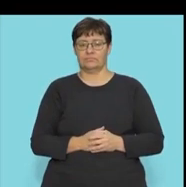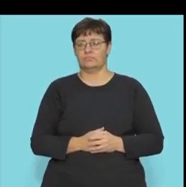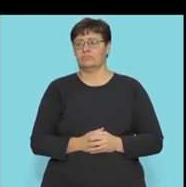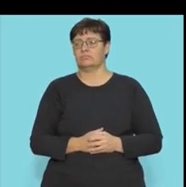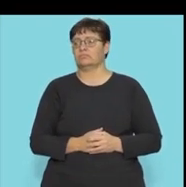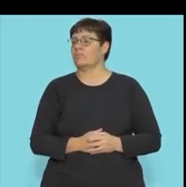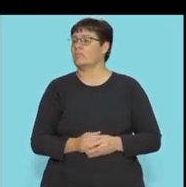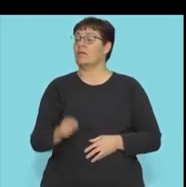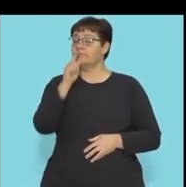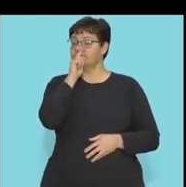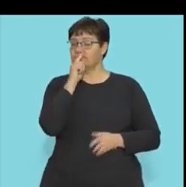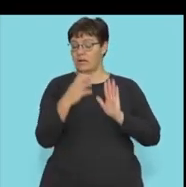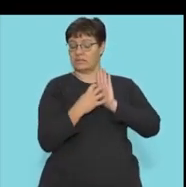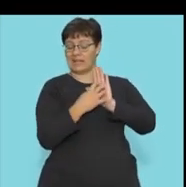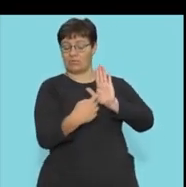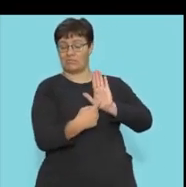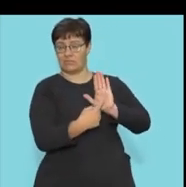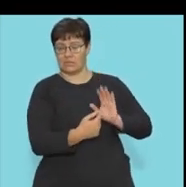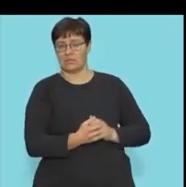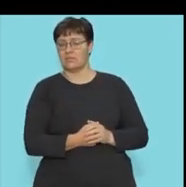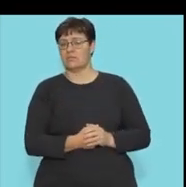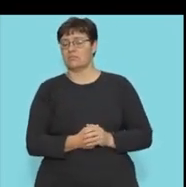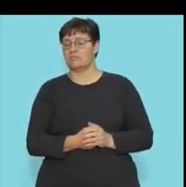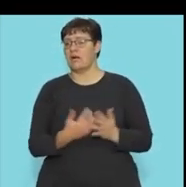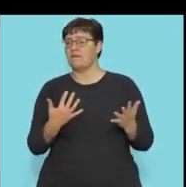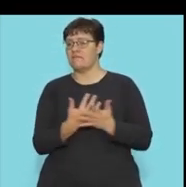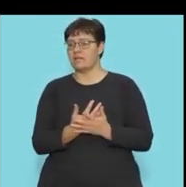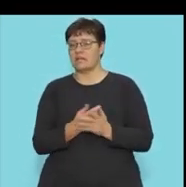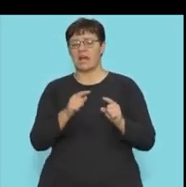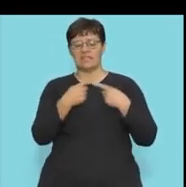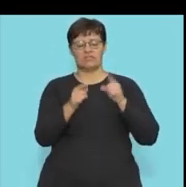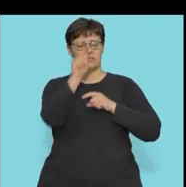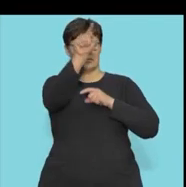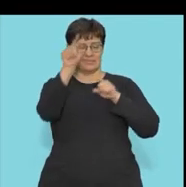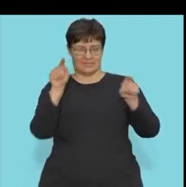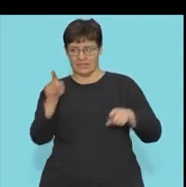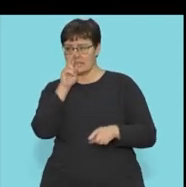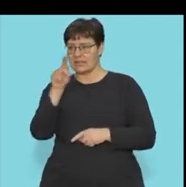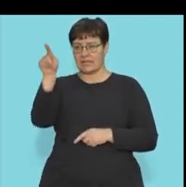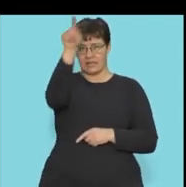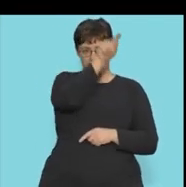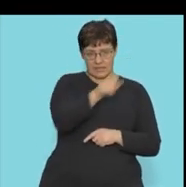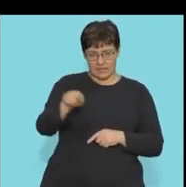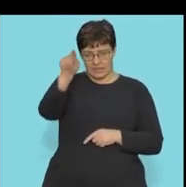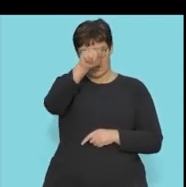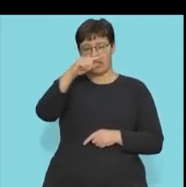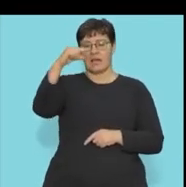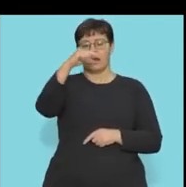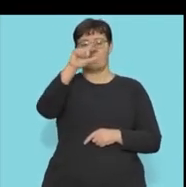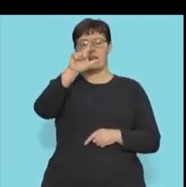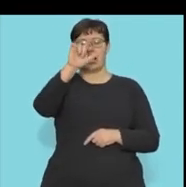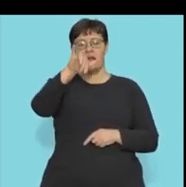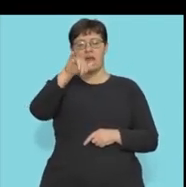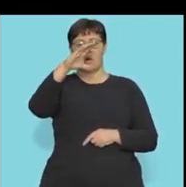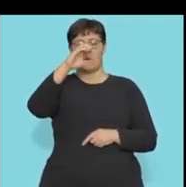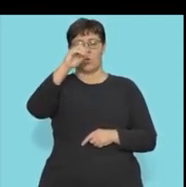Right, so as we look at this diagram, I'm going to very quickly circle out the different stages. As you see here,